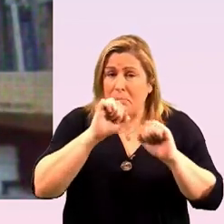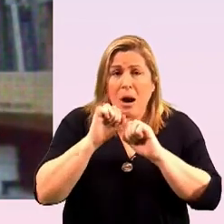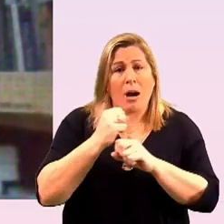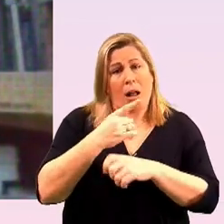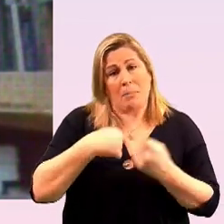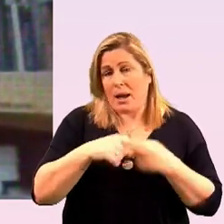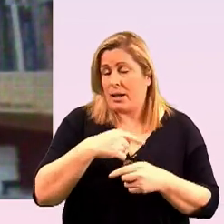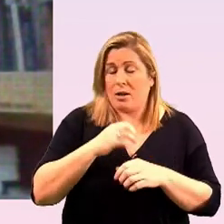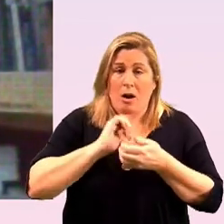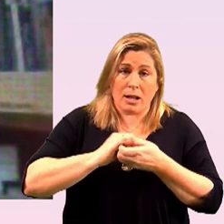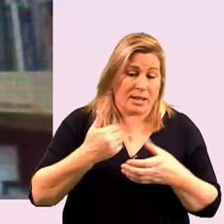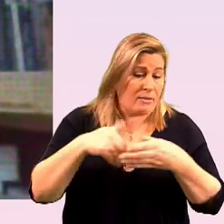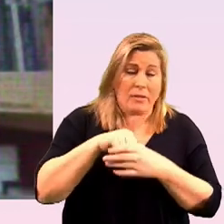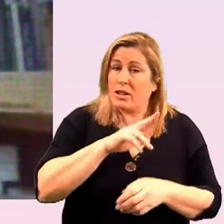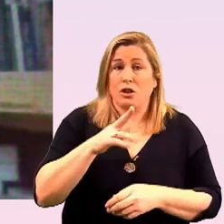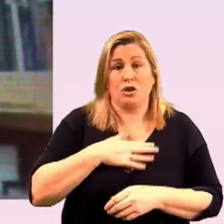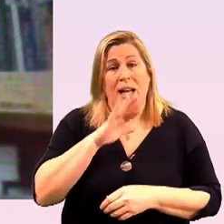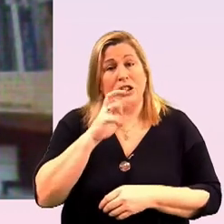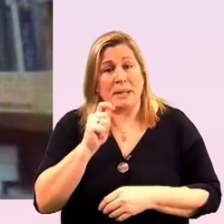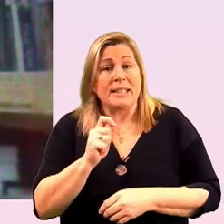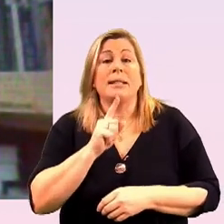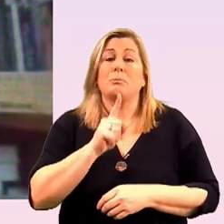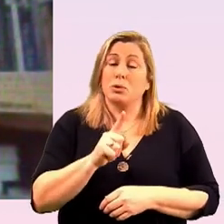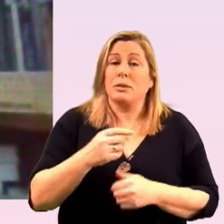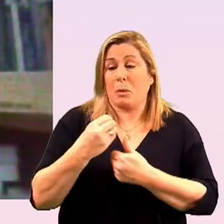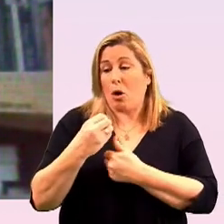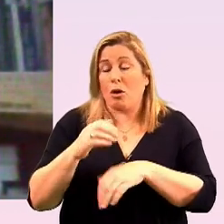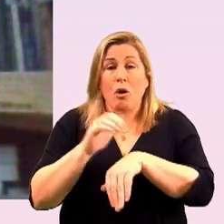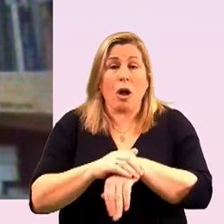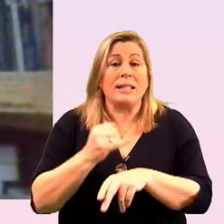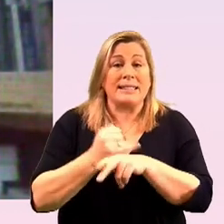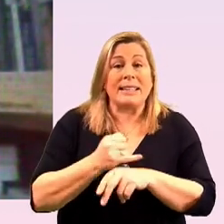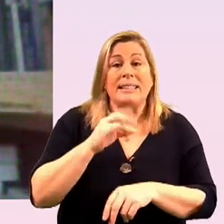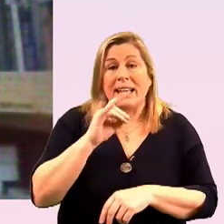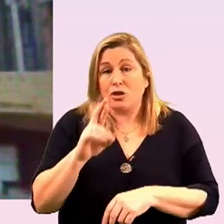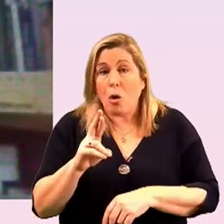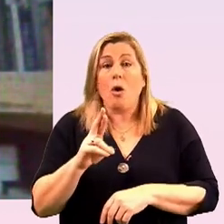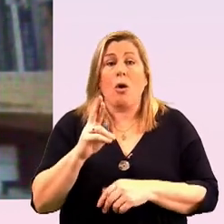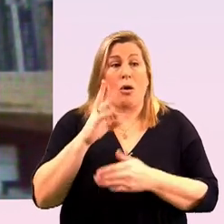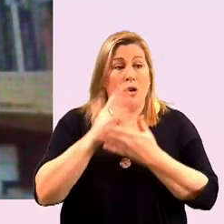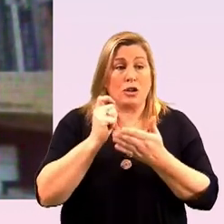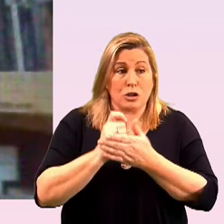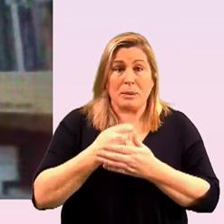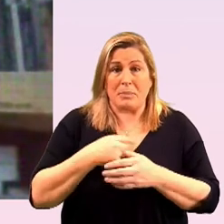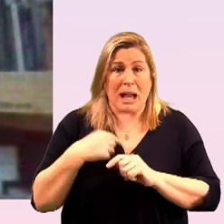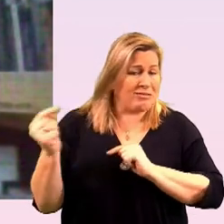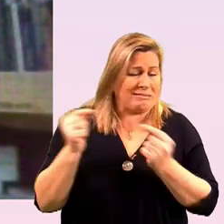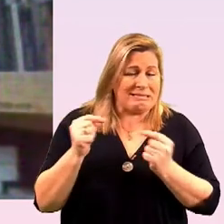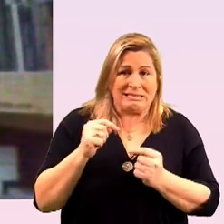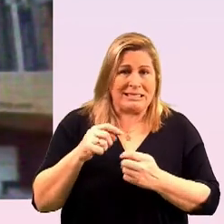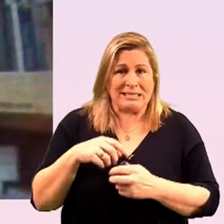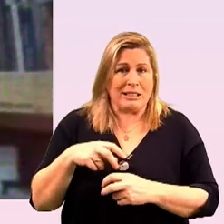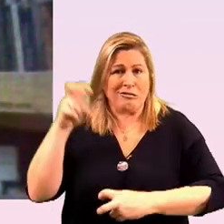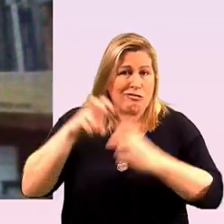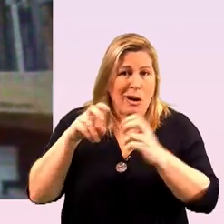not just LGBT colleagues, but the colleagues in HR, even if I sometimes growl and give out about them, including our